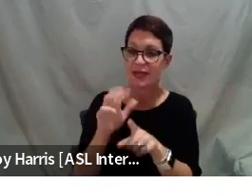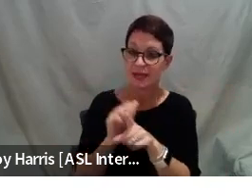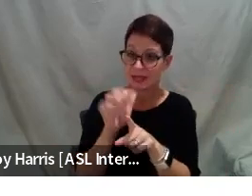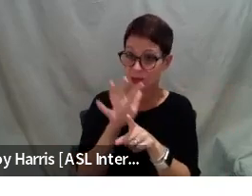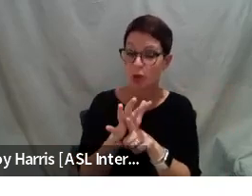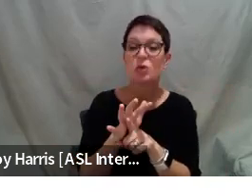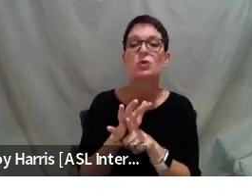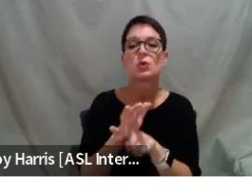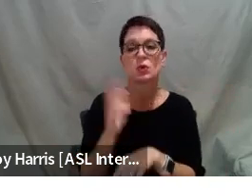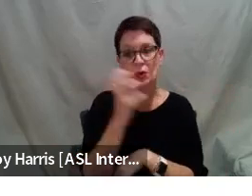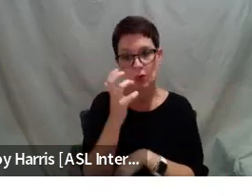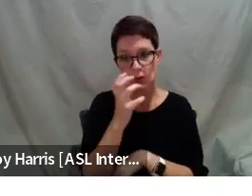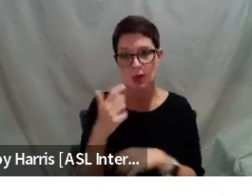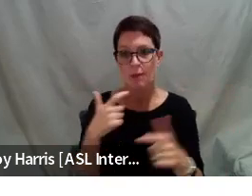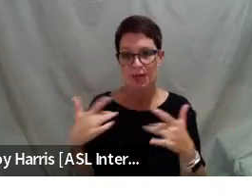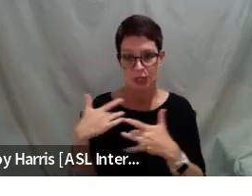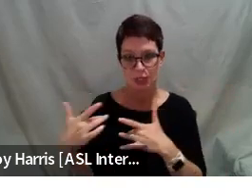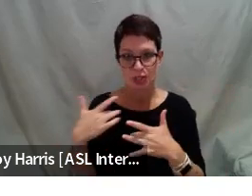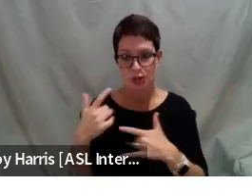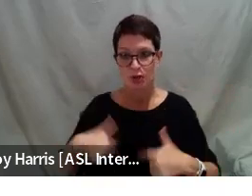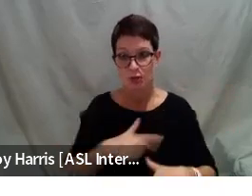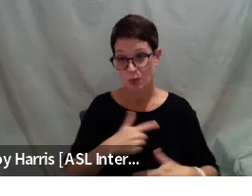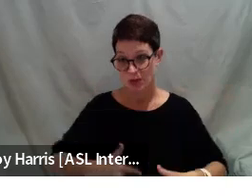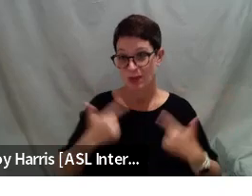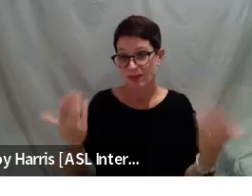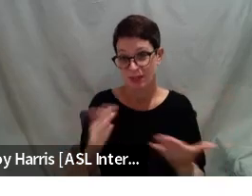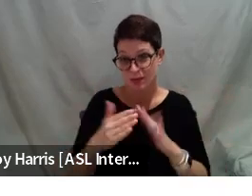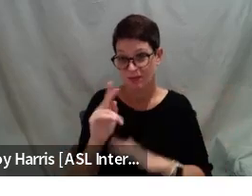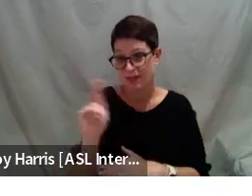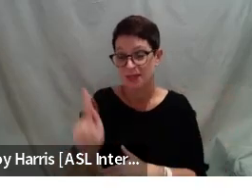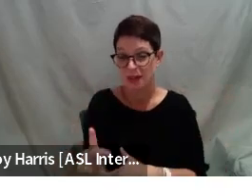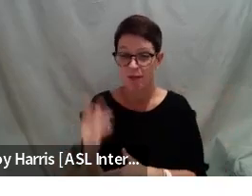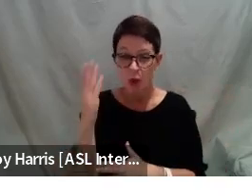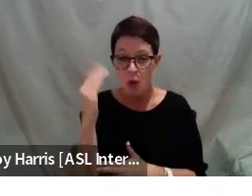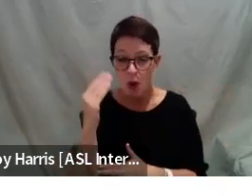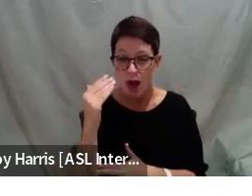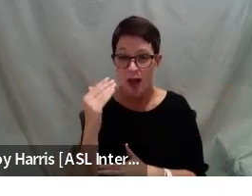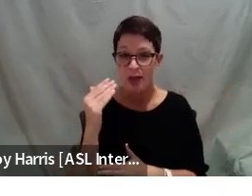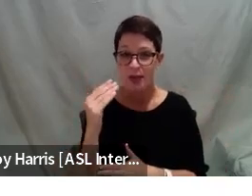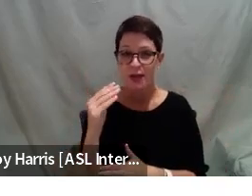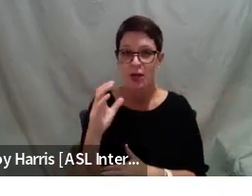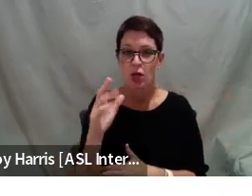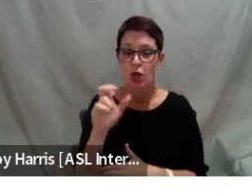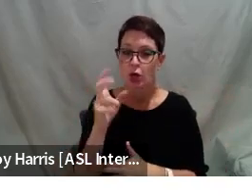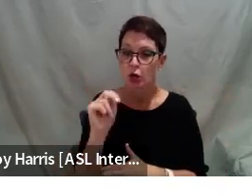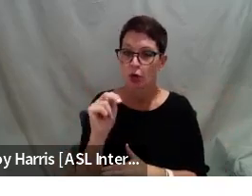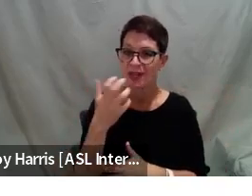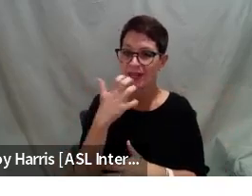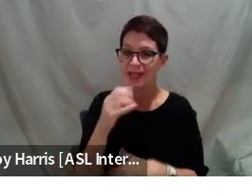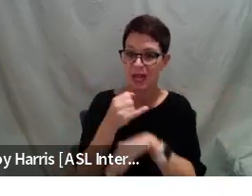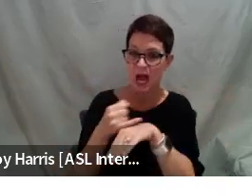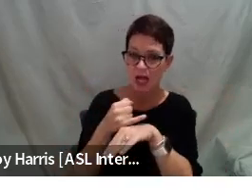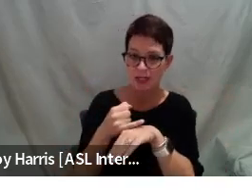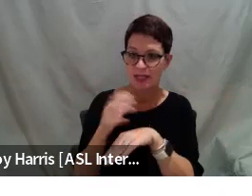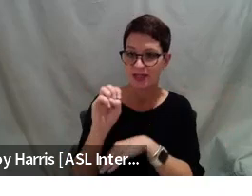big concern for those of us living in the city, and it is because of the urban heat island effect. This